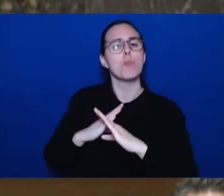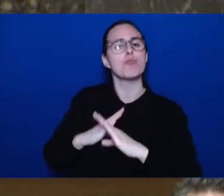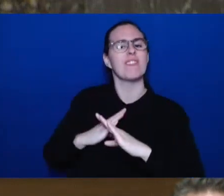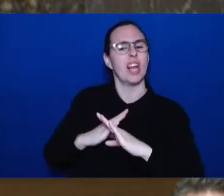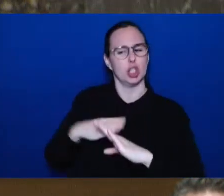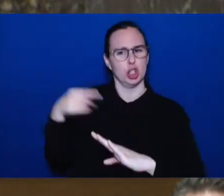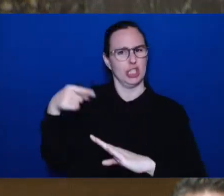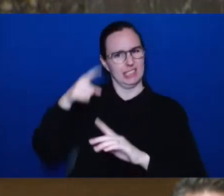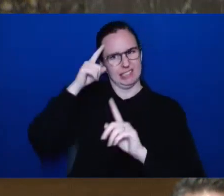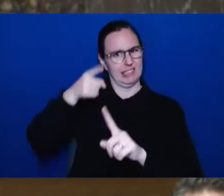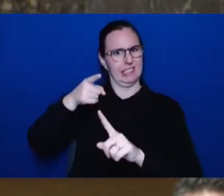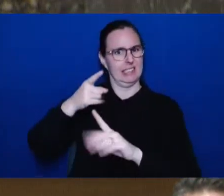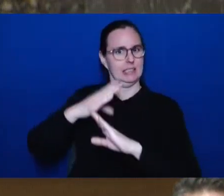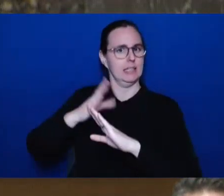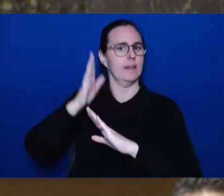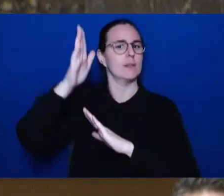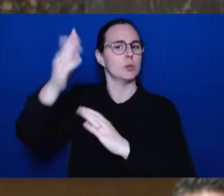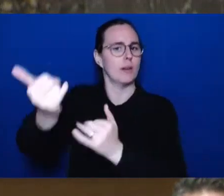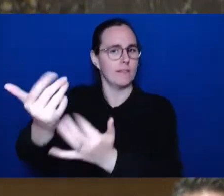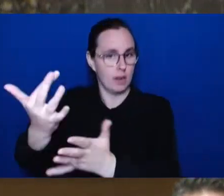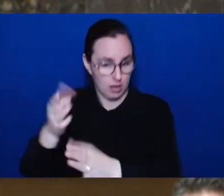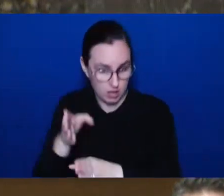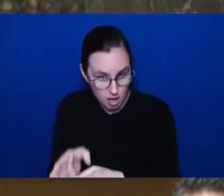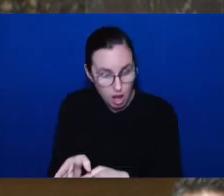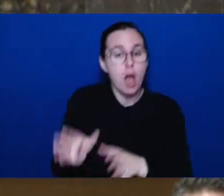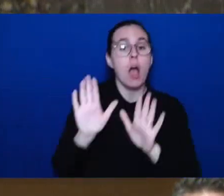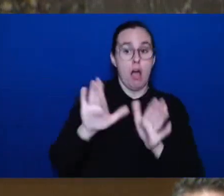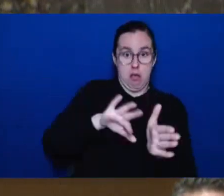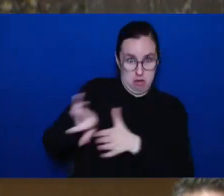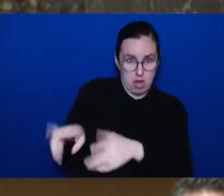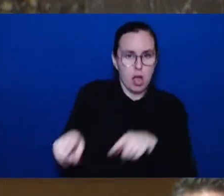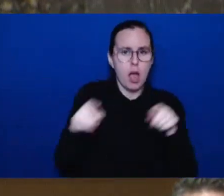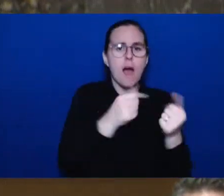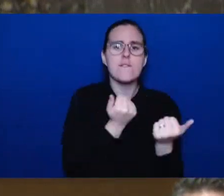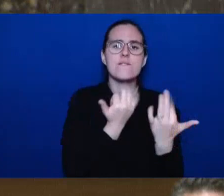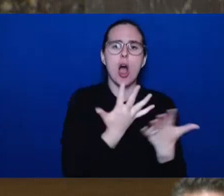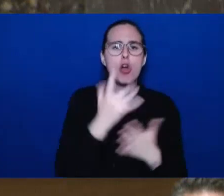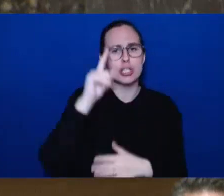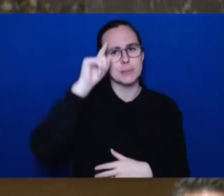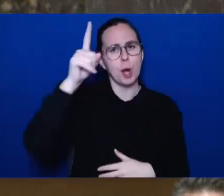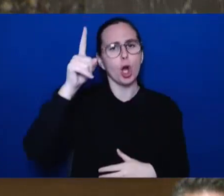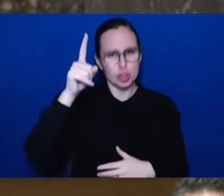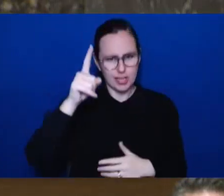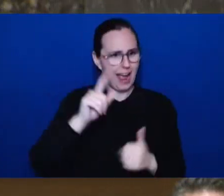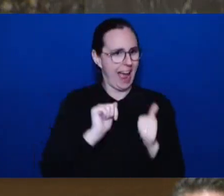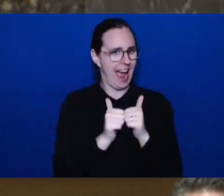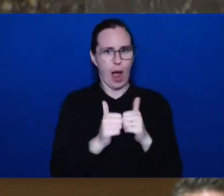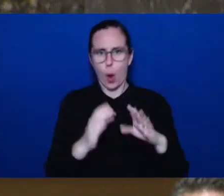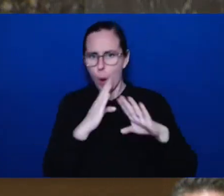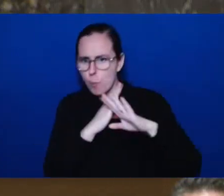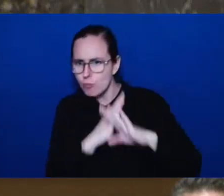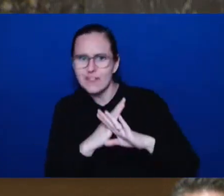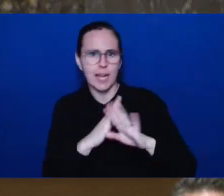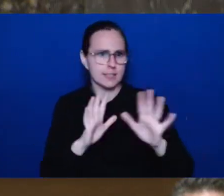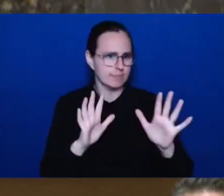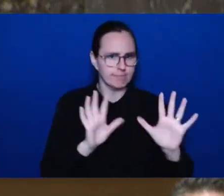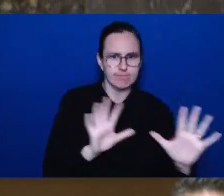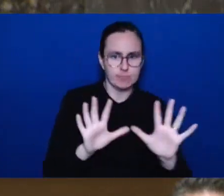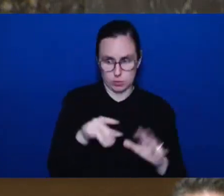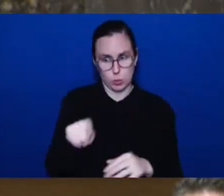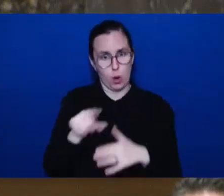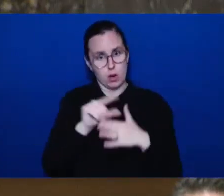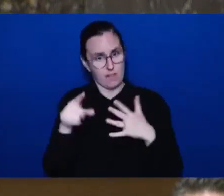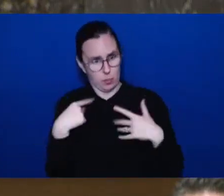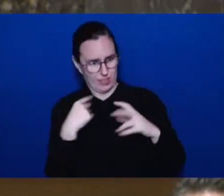that issue forward and are funded by the government. One of the things that we have done, and in